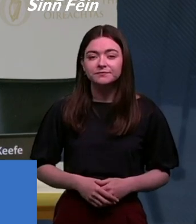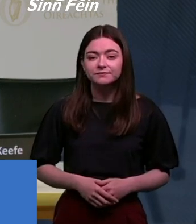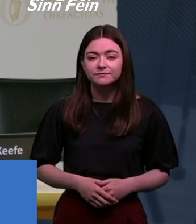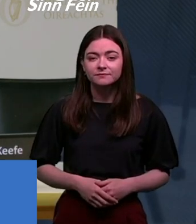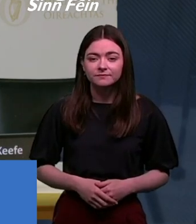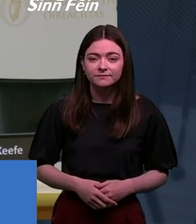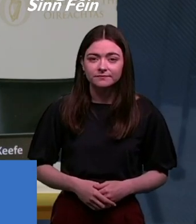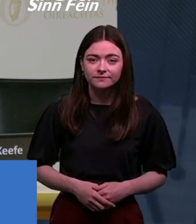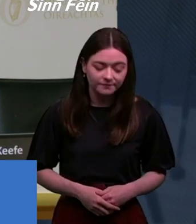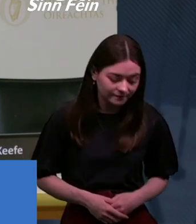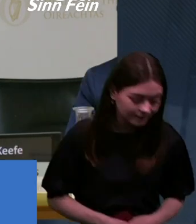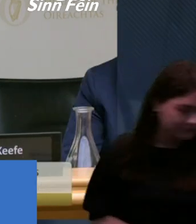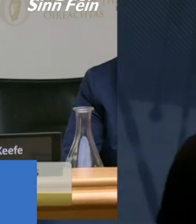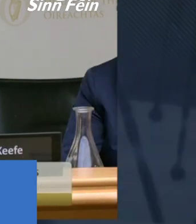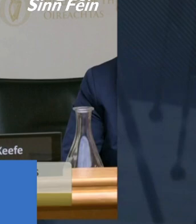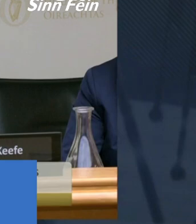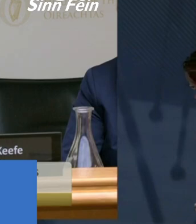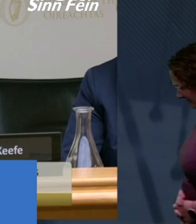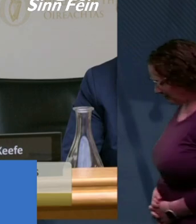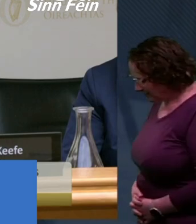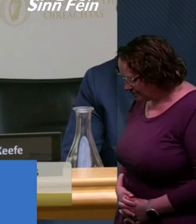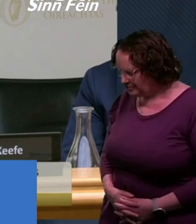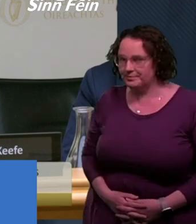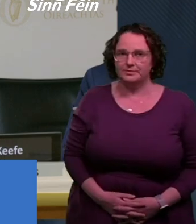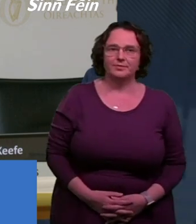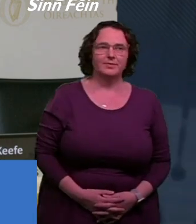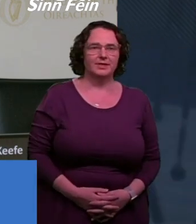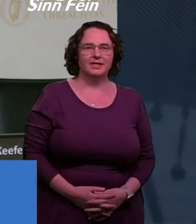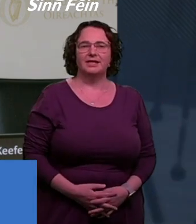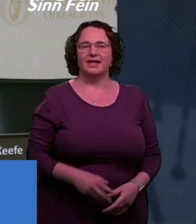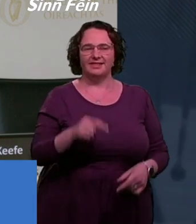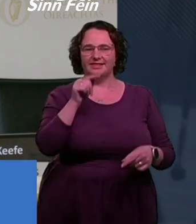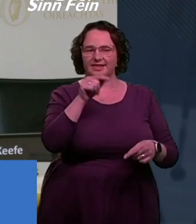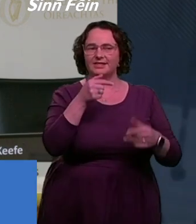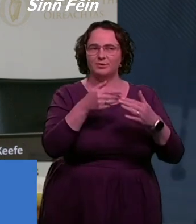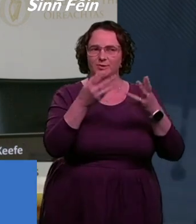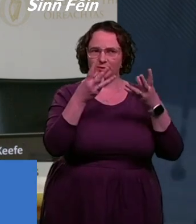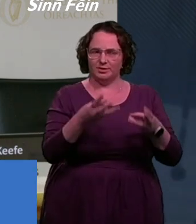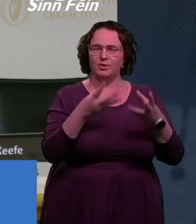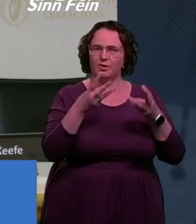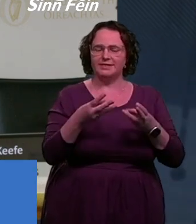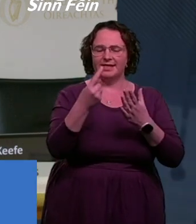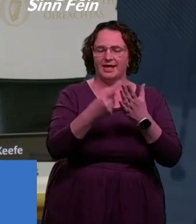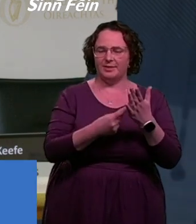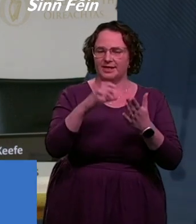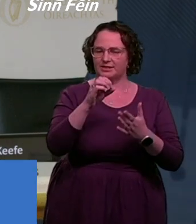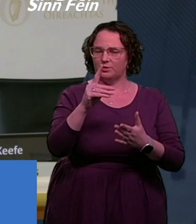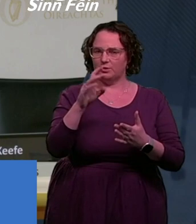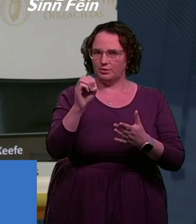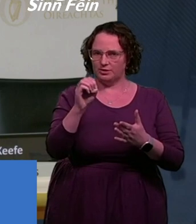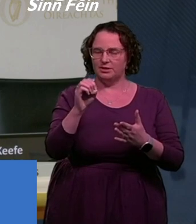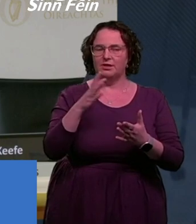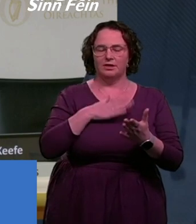And that is what we want to have regulations and an ethics code that our register